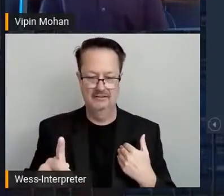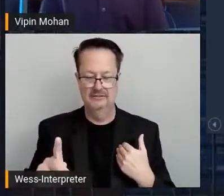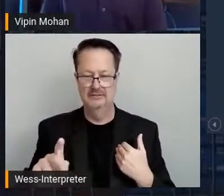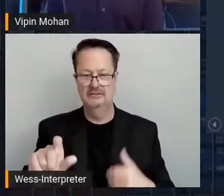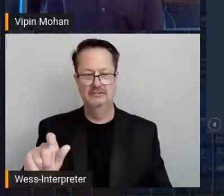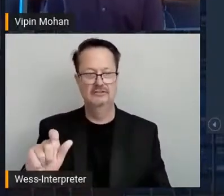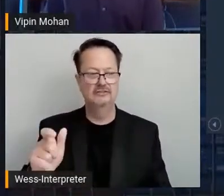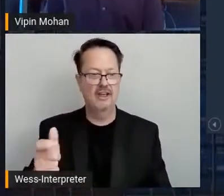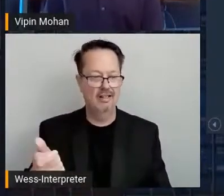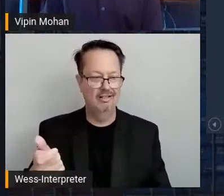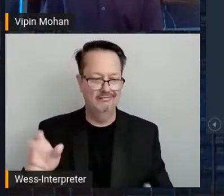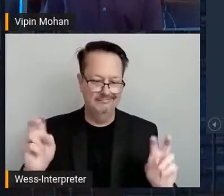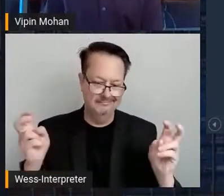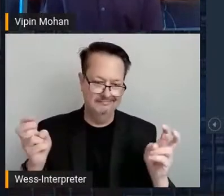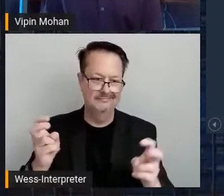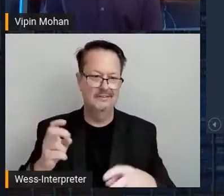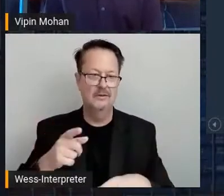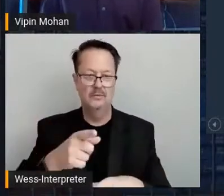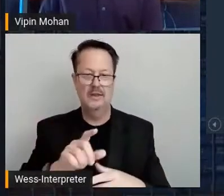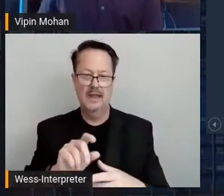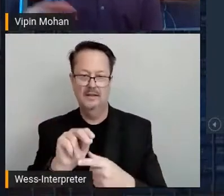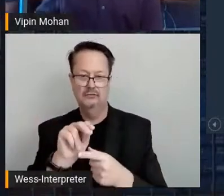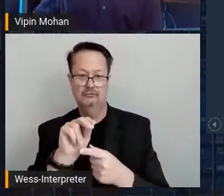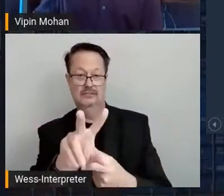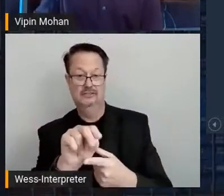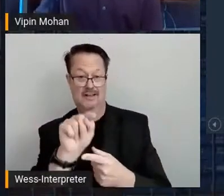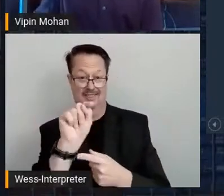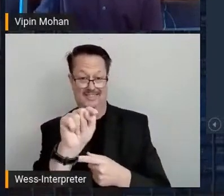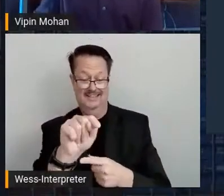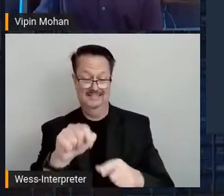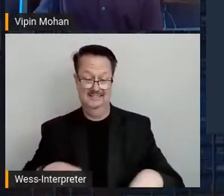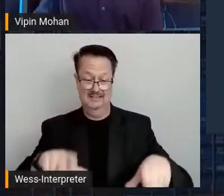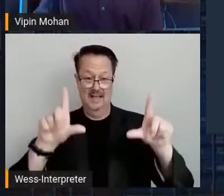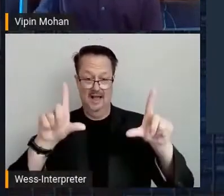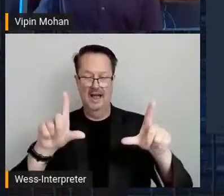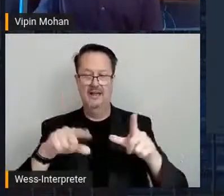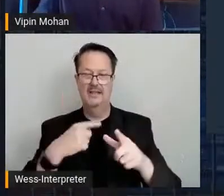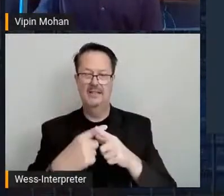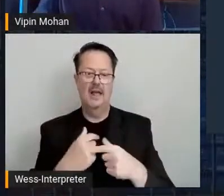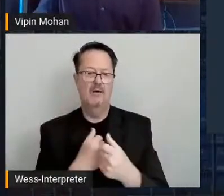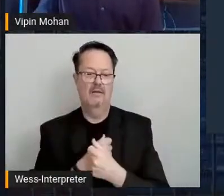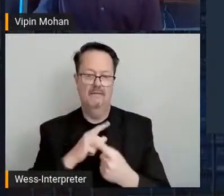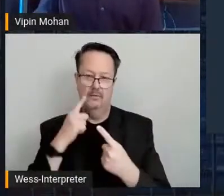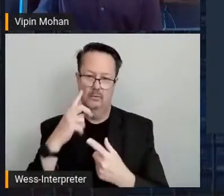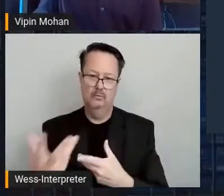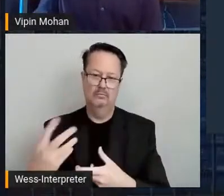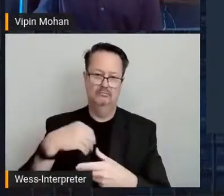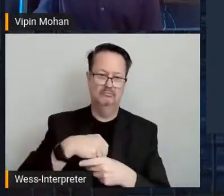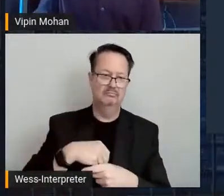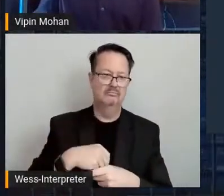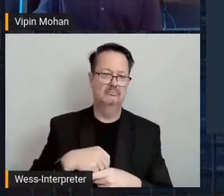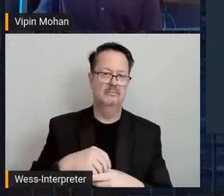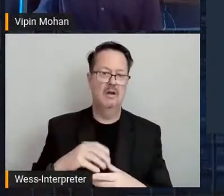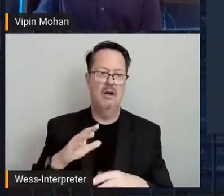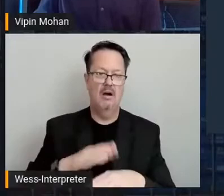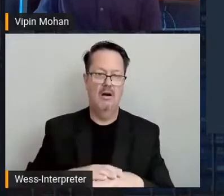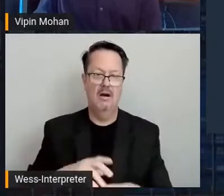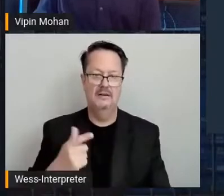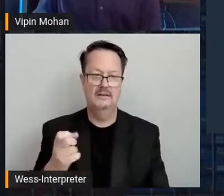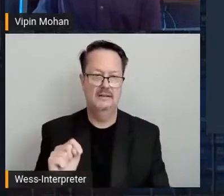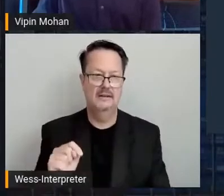So feel free to take a quick screenshot of this slide, and we'd love to engage with you either on Slack or on GitHub.